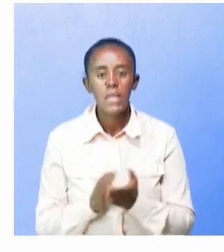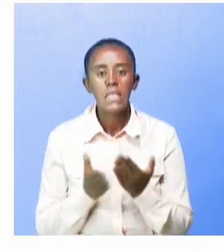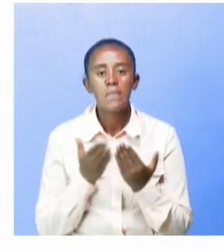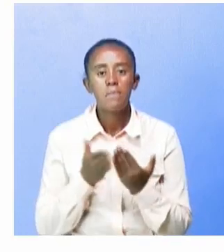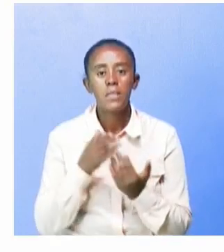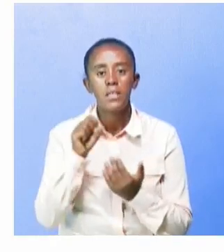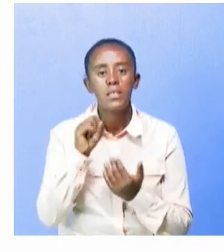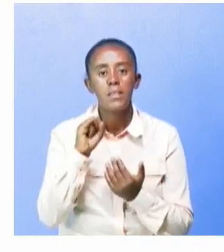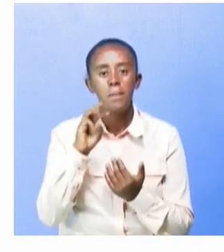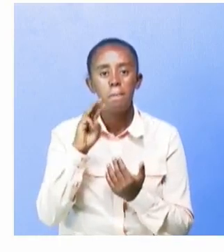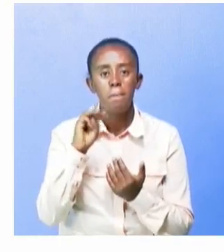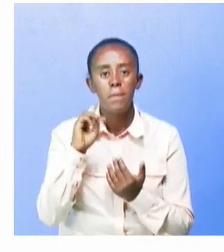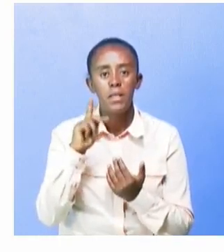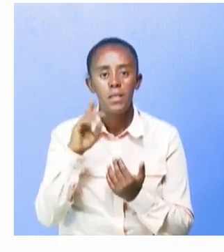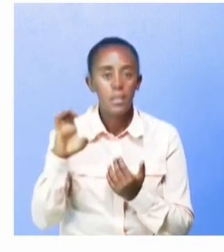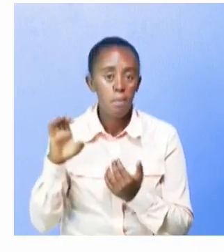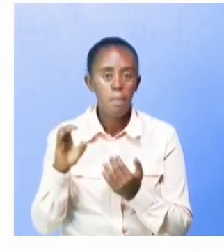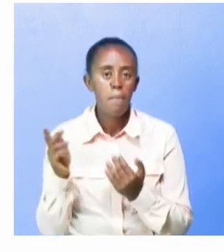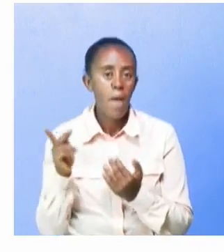past.